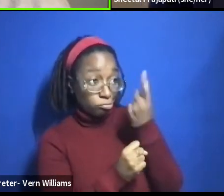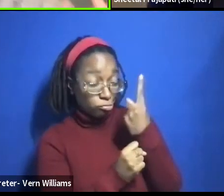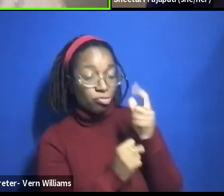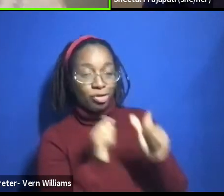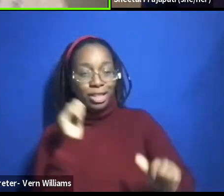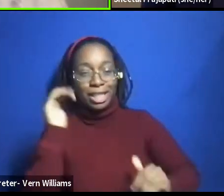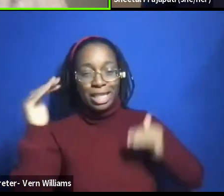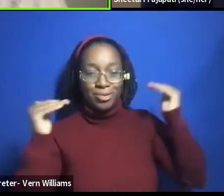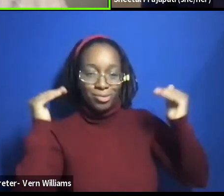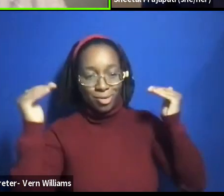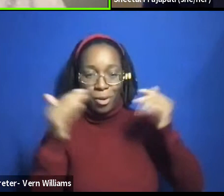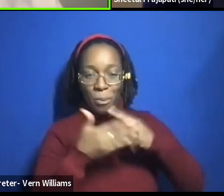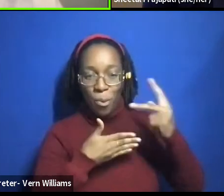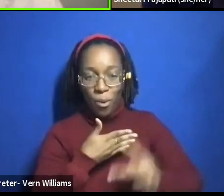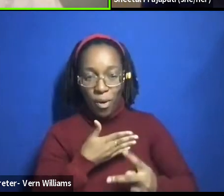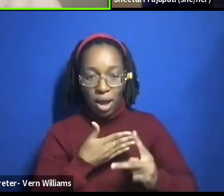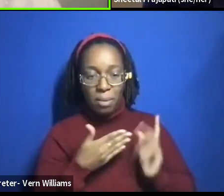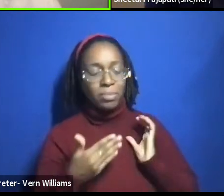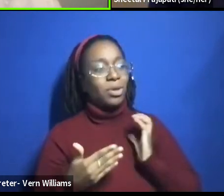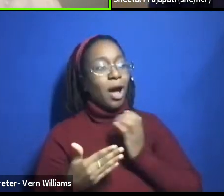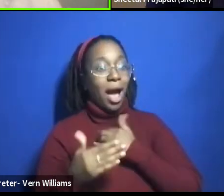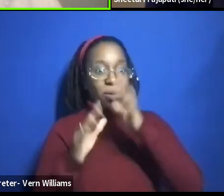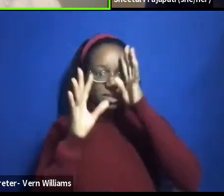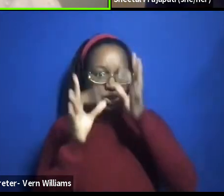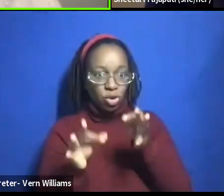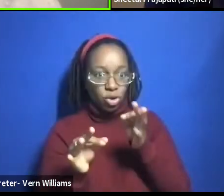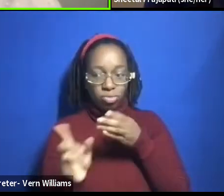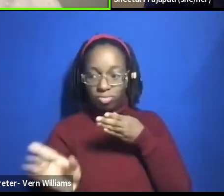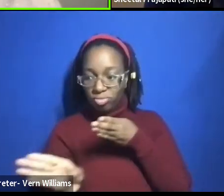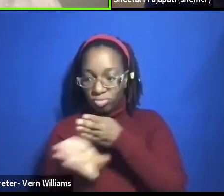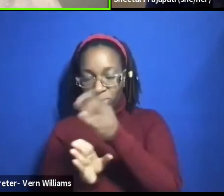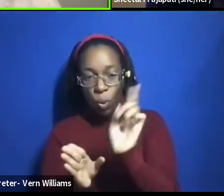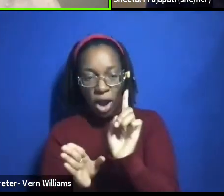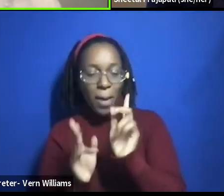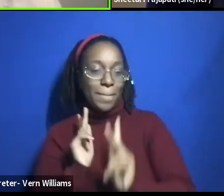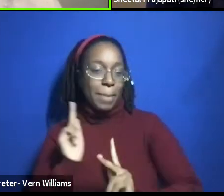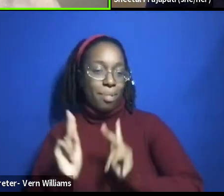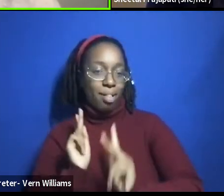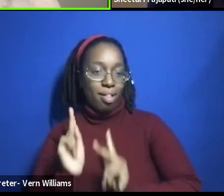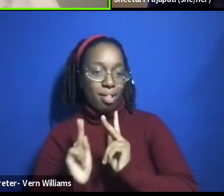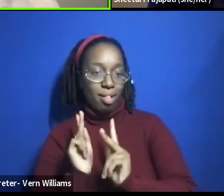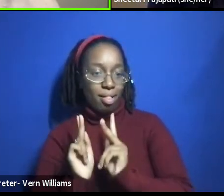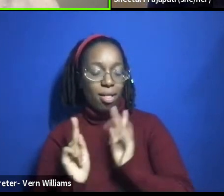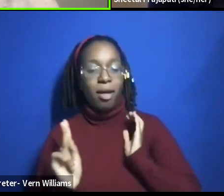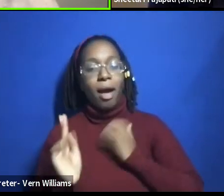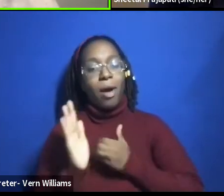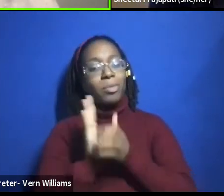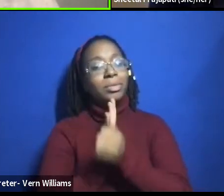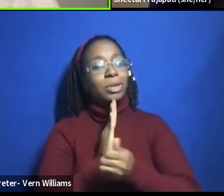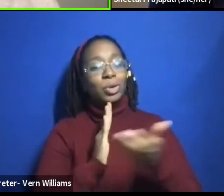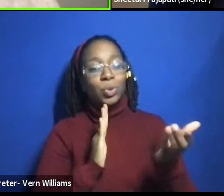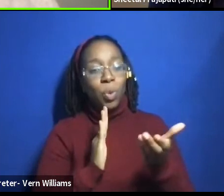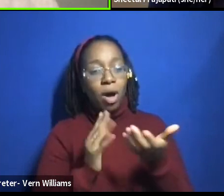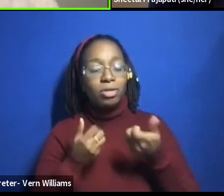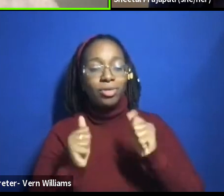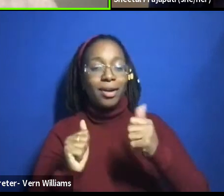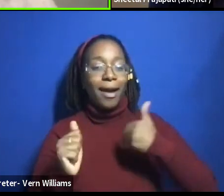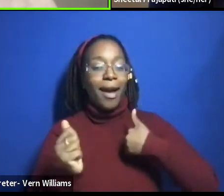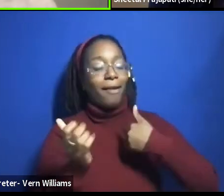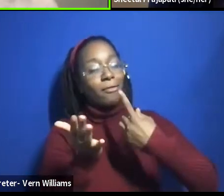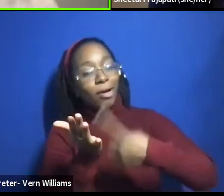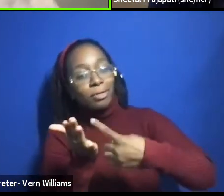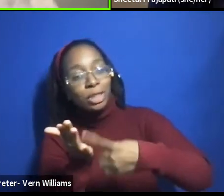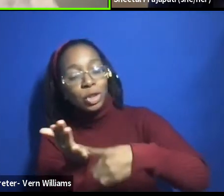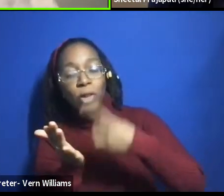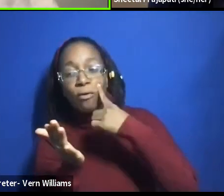our specialization was in people. And because what we were trained to do was to create conversations and reflection for